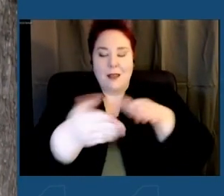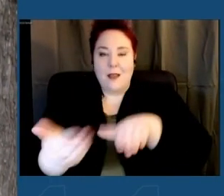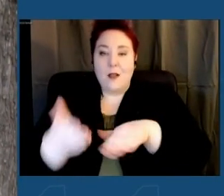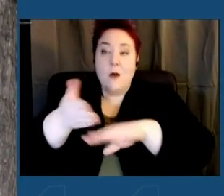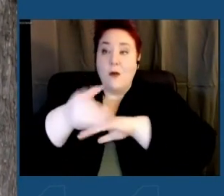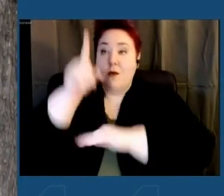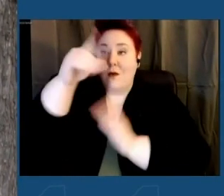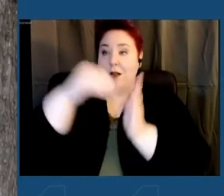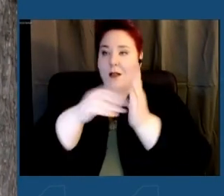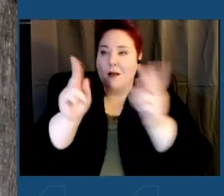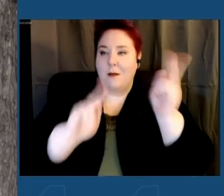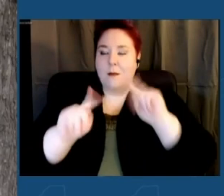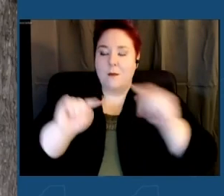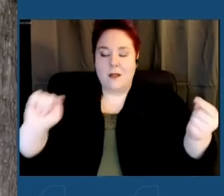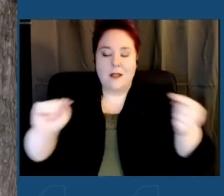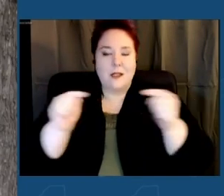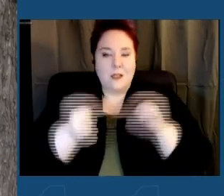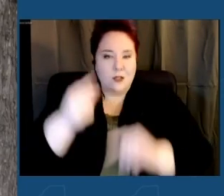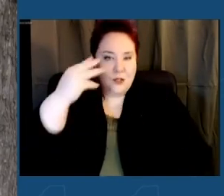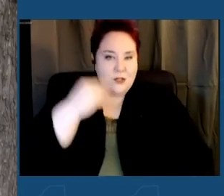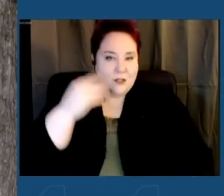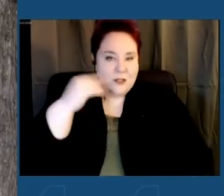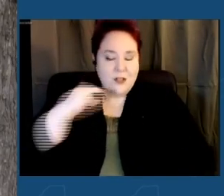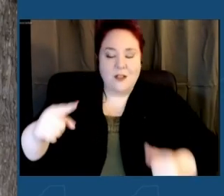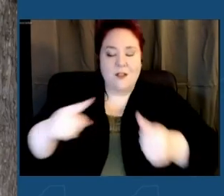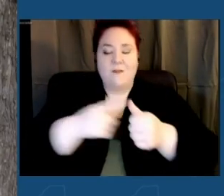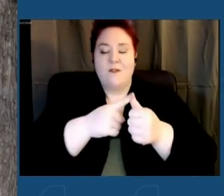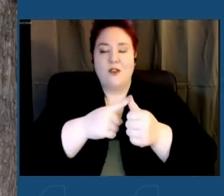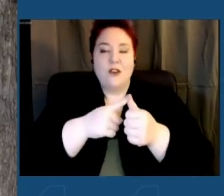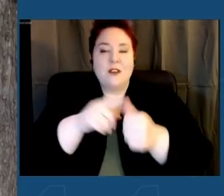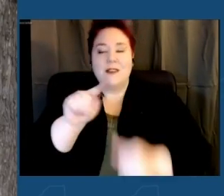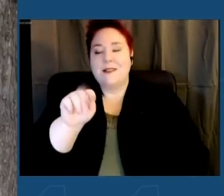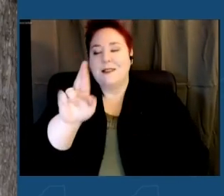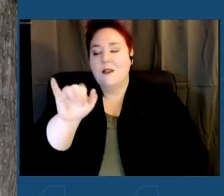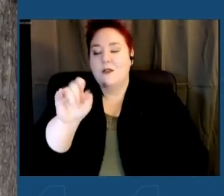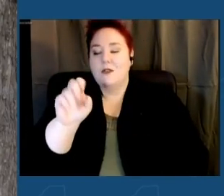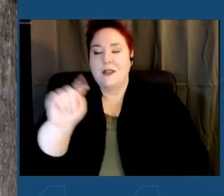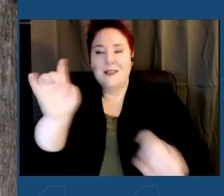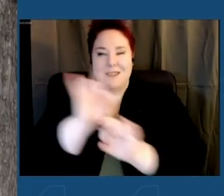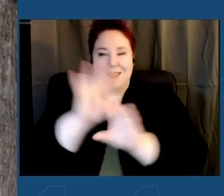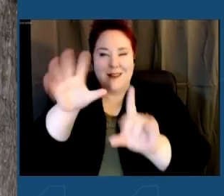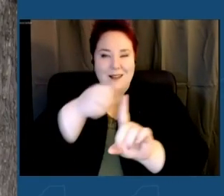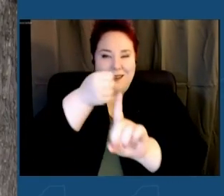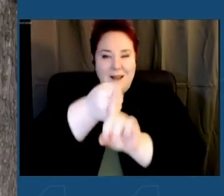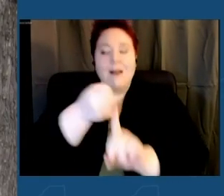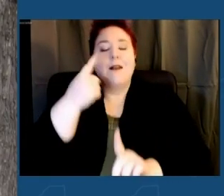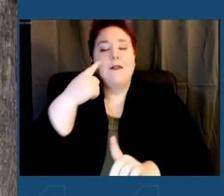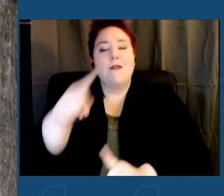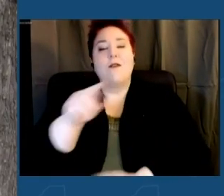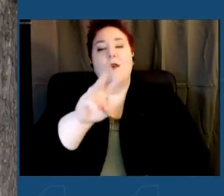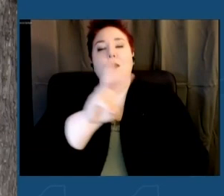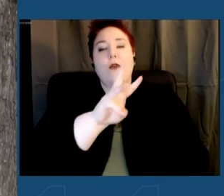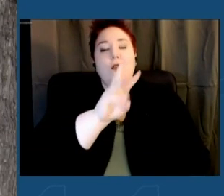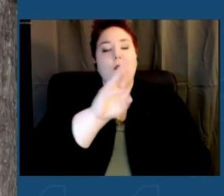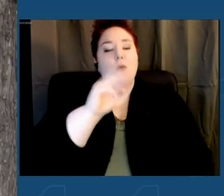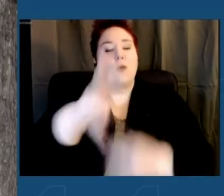who were injured in the first terrorist attack on the World Trade Center 30 years ago